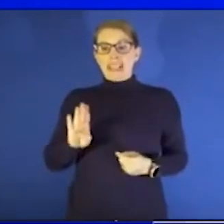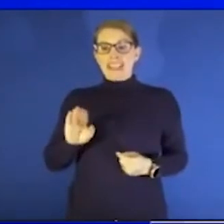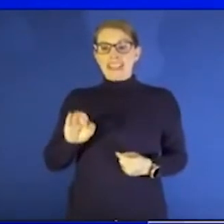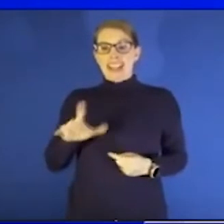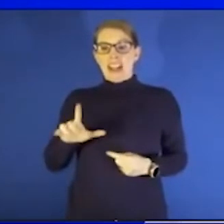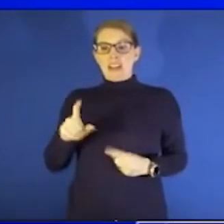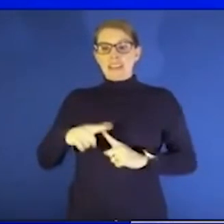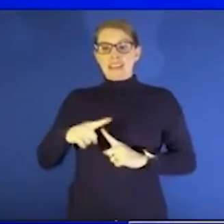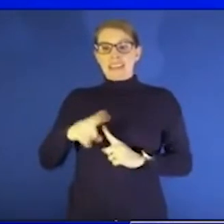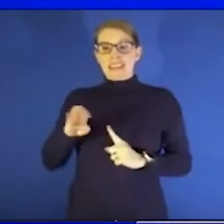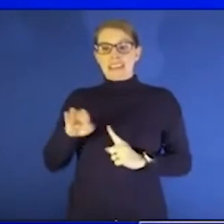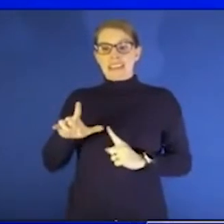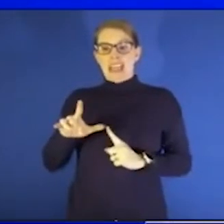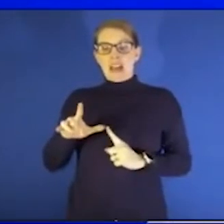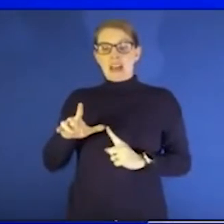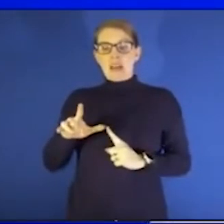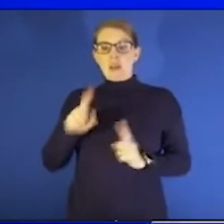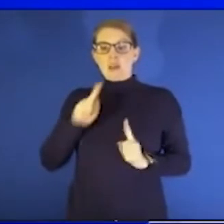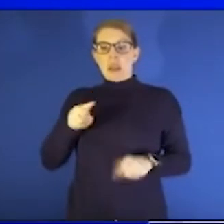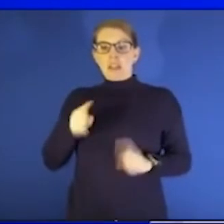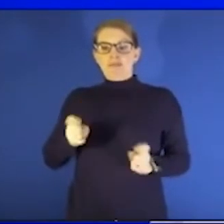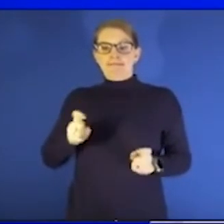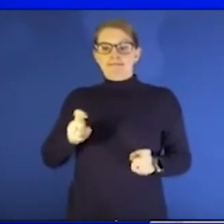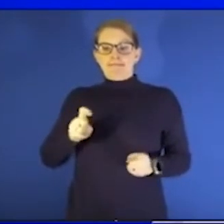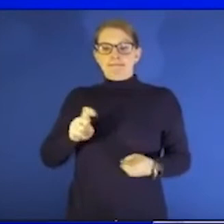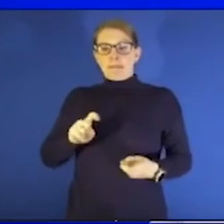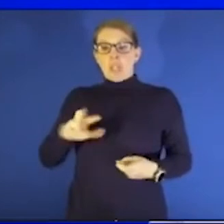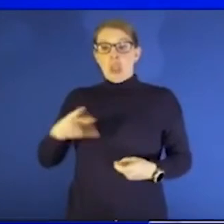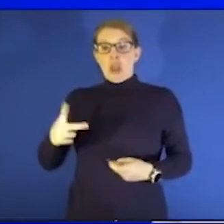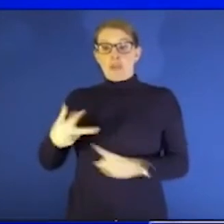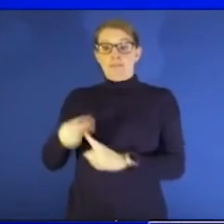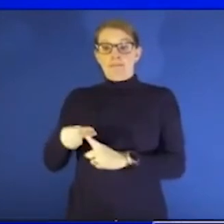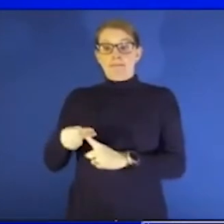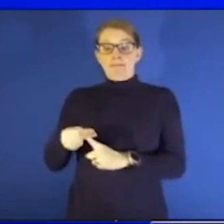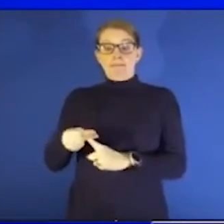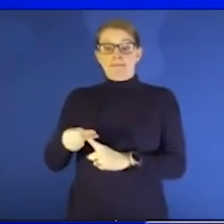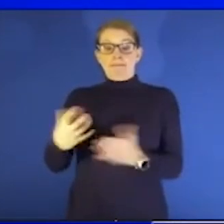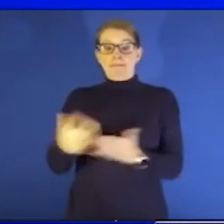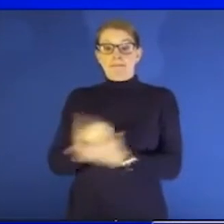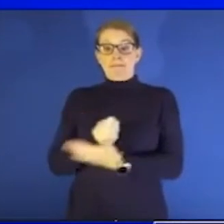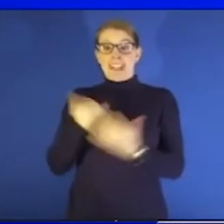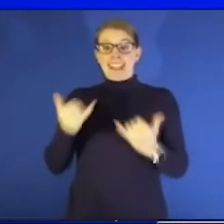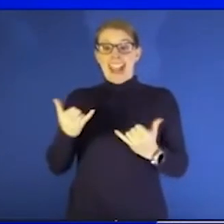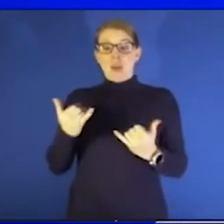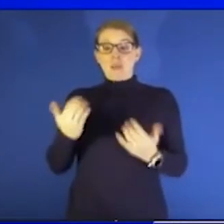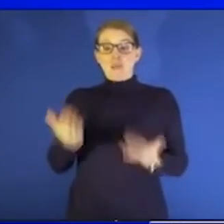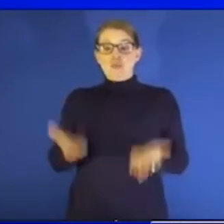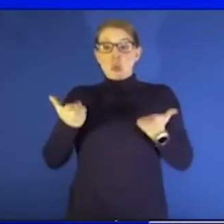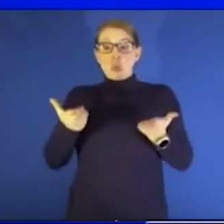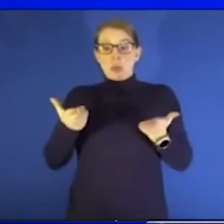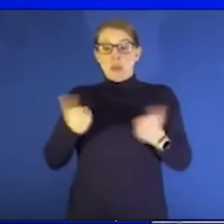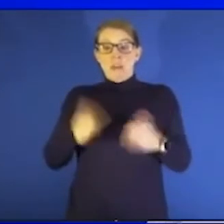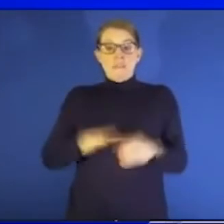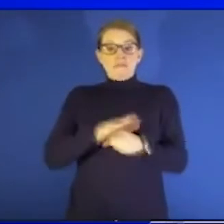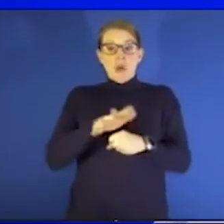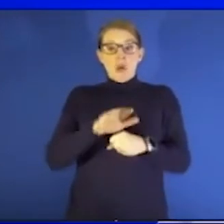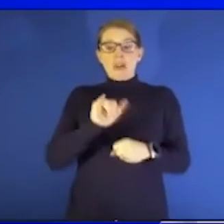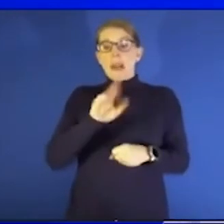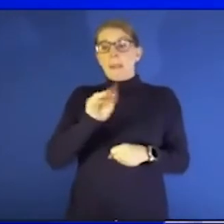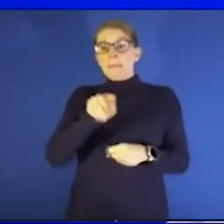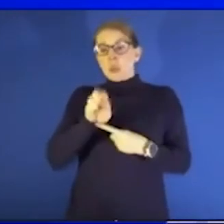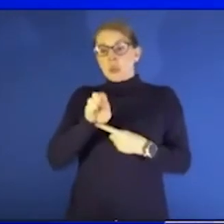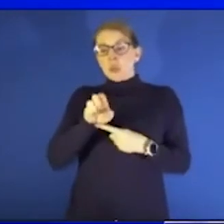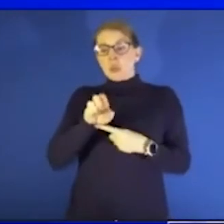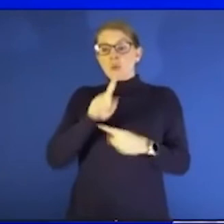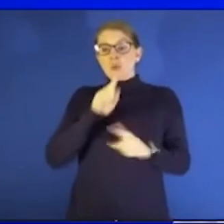are evolving. So when you get that third dose, you are now boosting that full immune response that has been evolving for 6